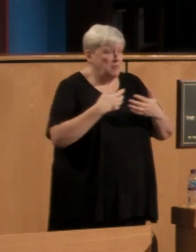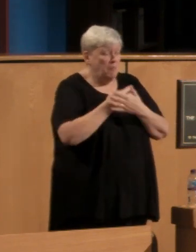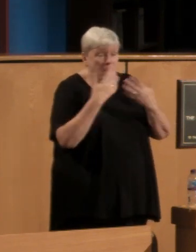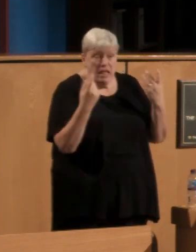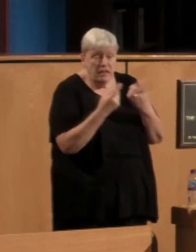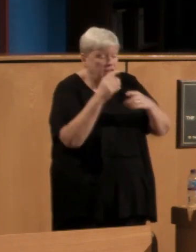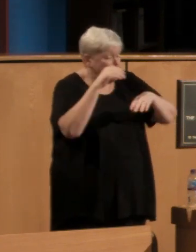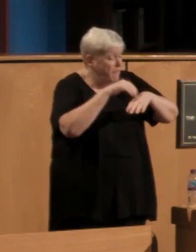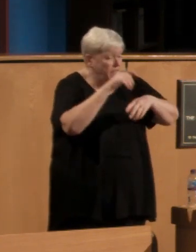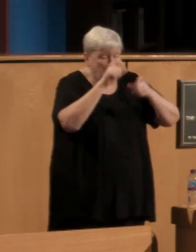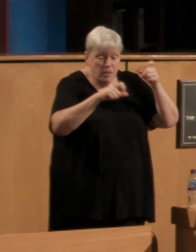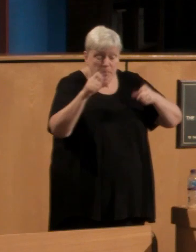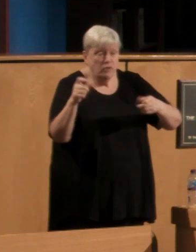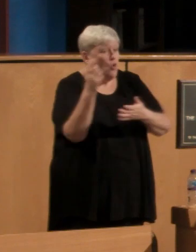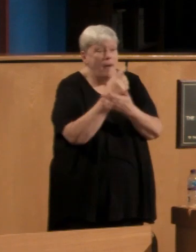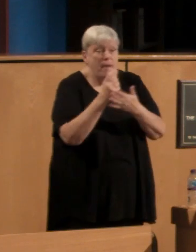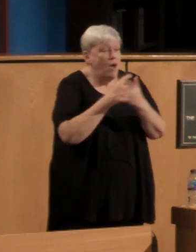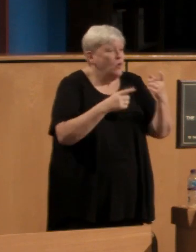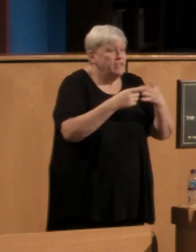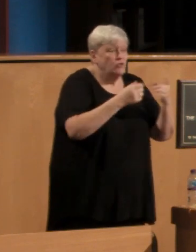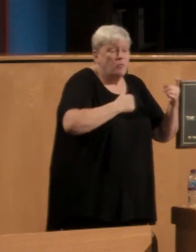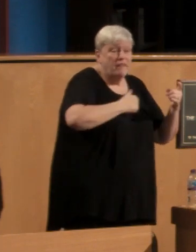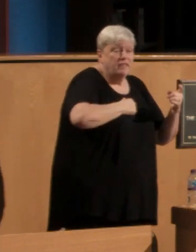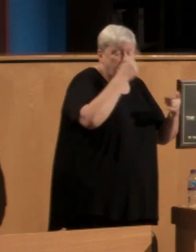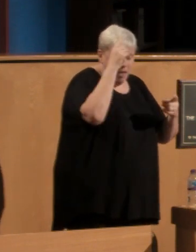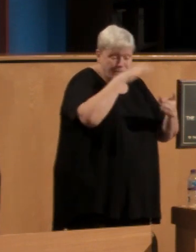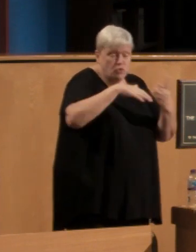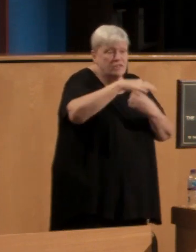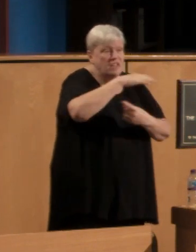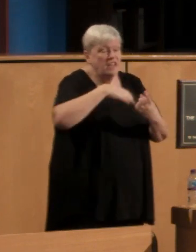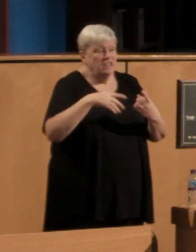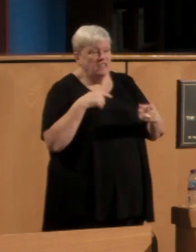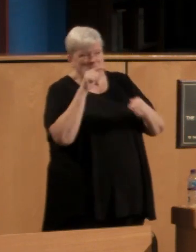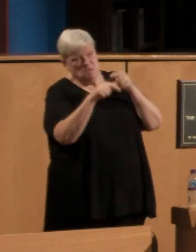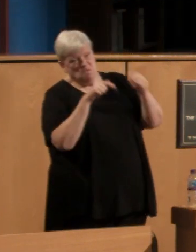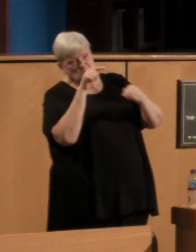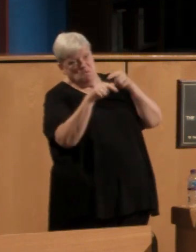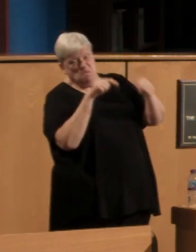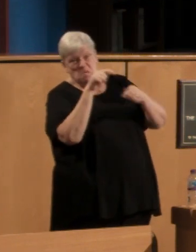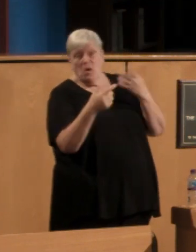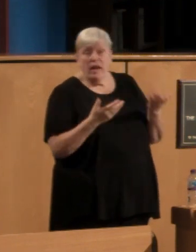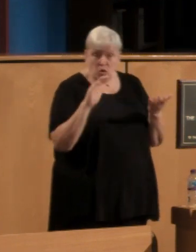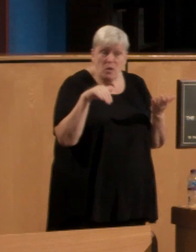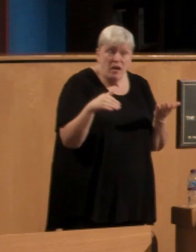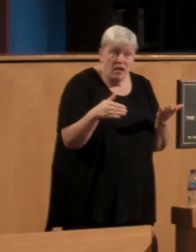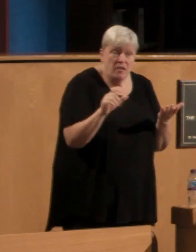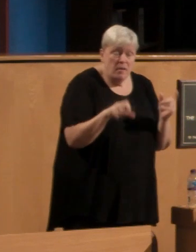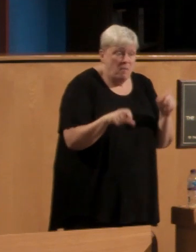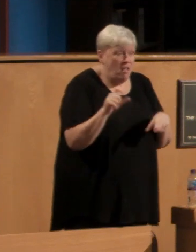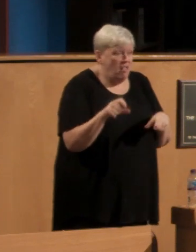gender identity, that are to do with a society that inflicts horrible harm on queer people.